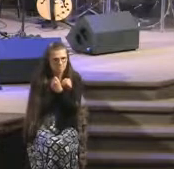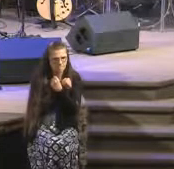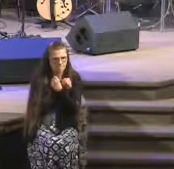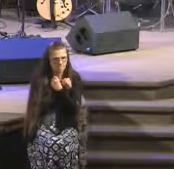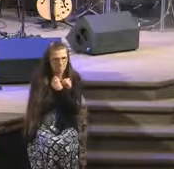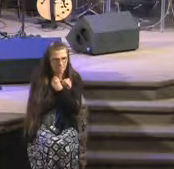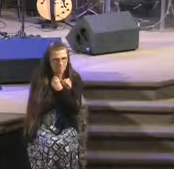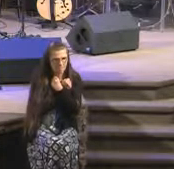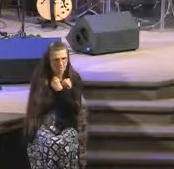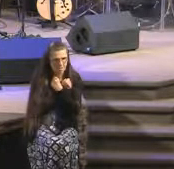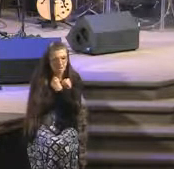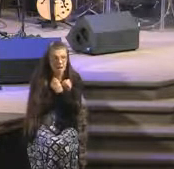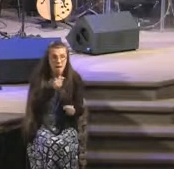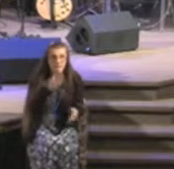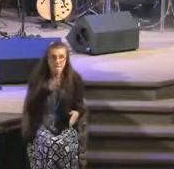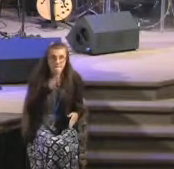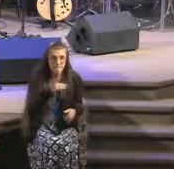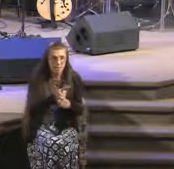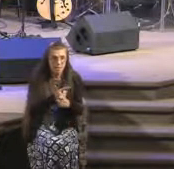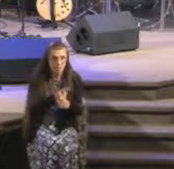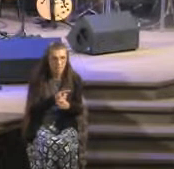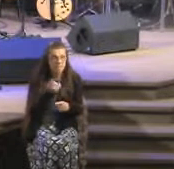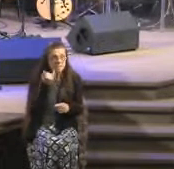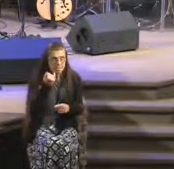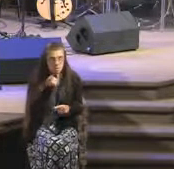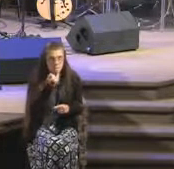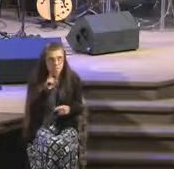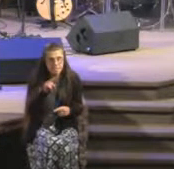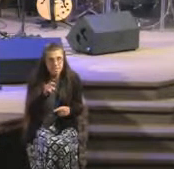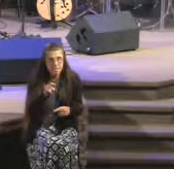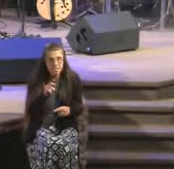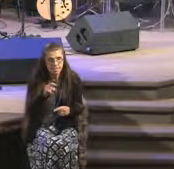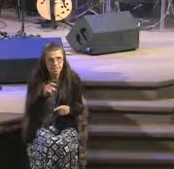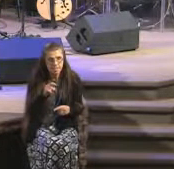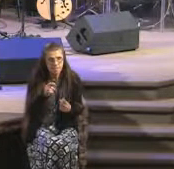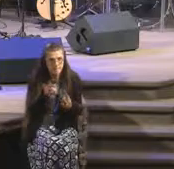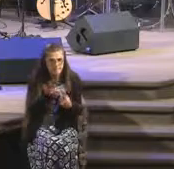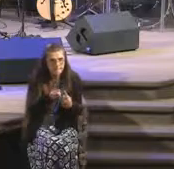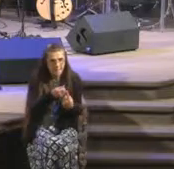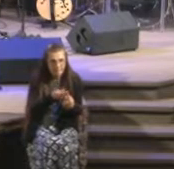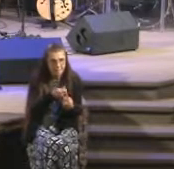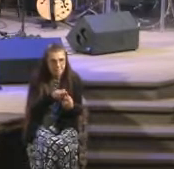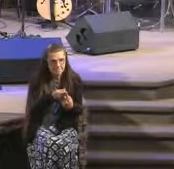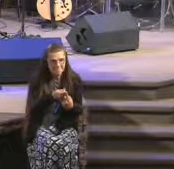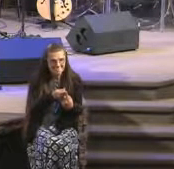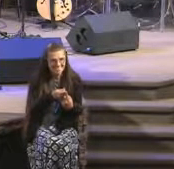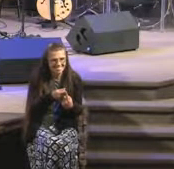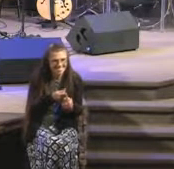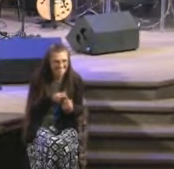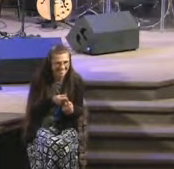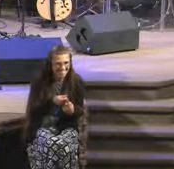Yeah. By rights, Israel needed to be punished. And this is what gets